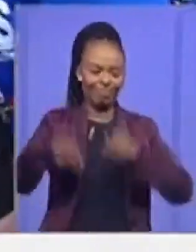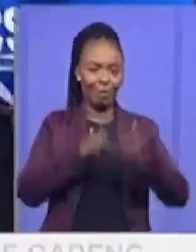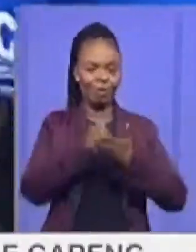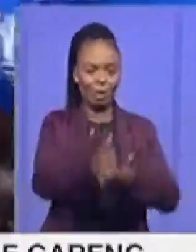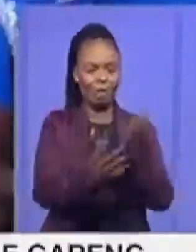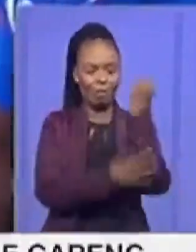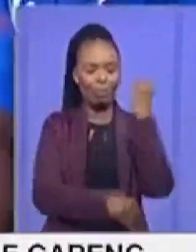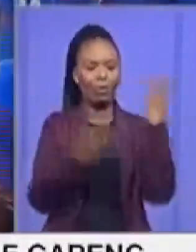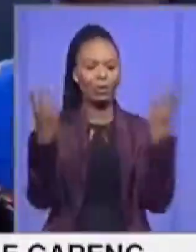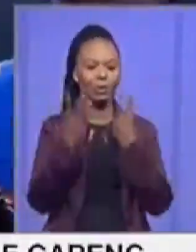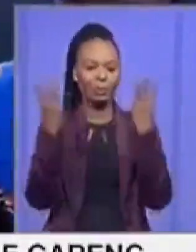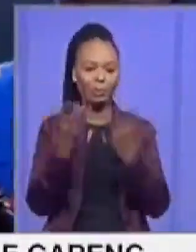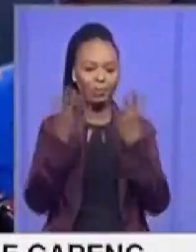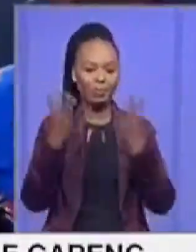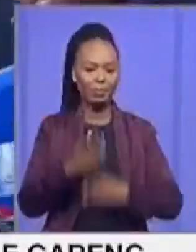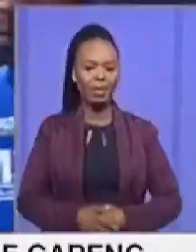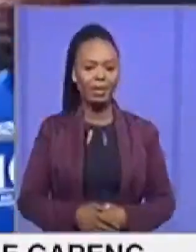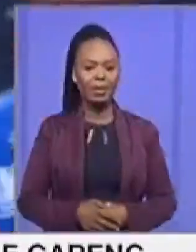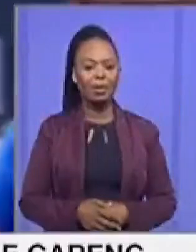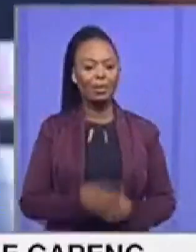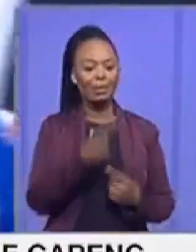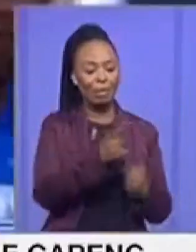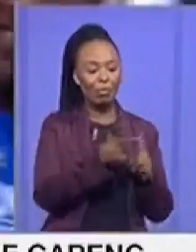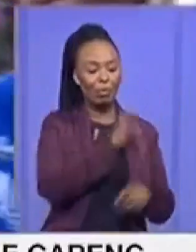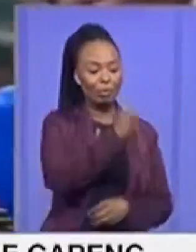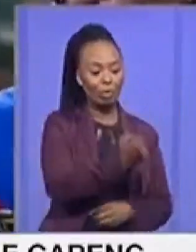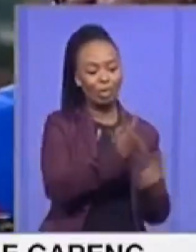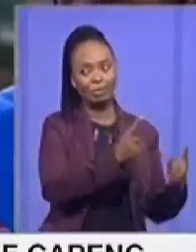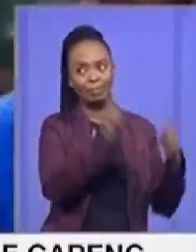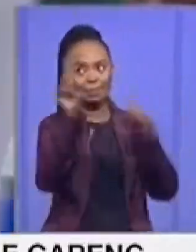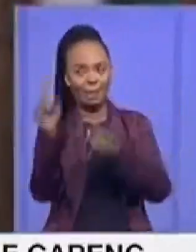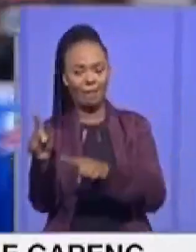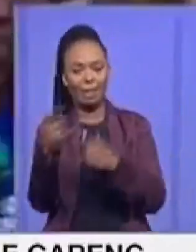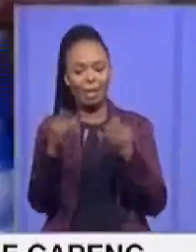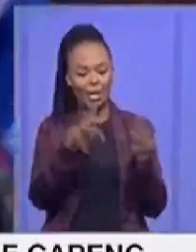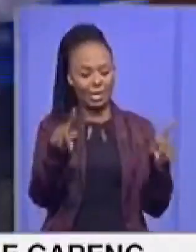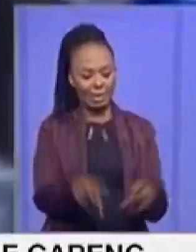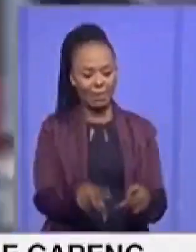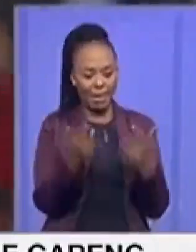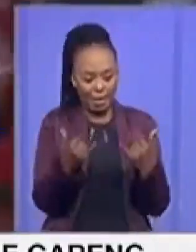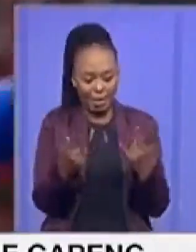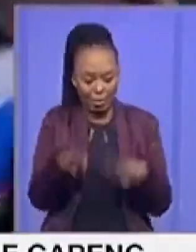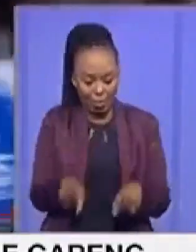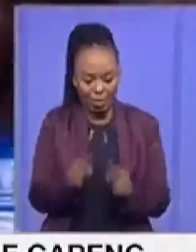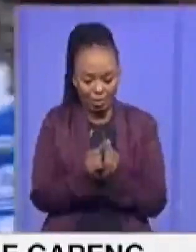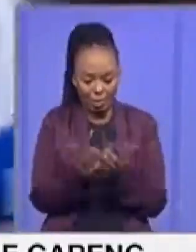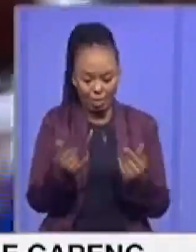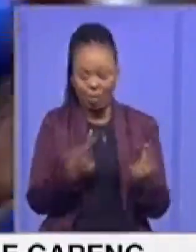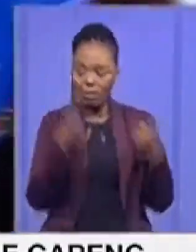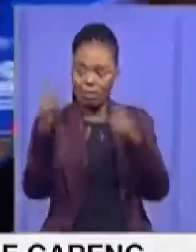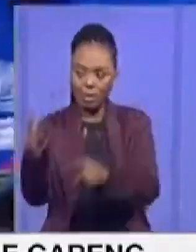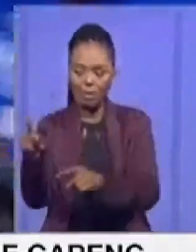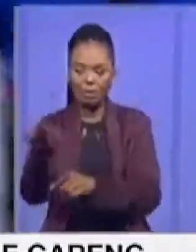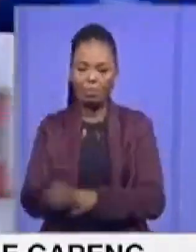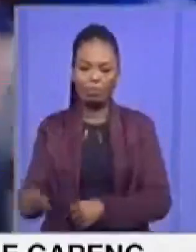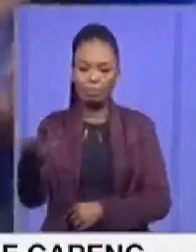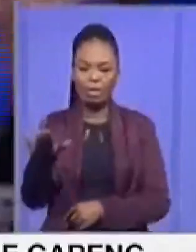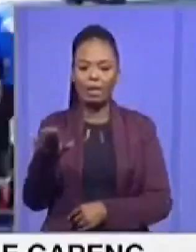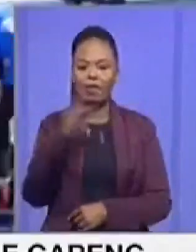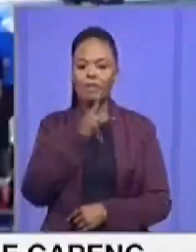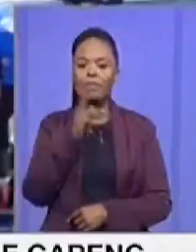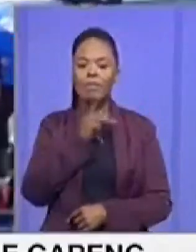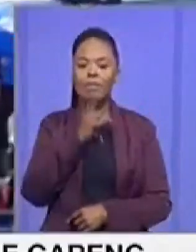hlokang. Leeto ho leba Cape Town le tloile hoseng hona Kimberley, mme tebello ke re moifo o tla fitla Mother City ka